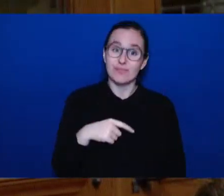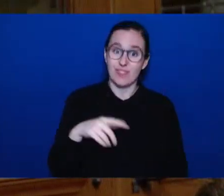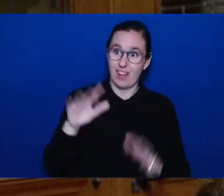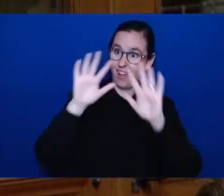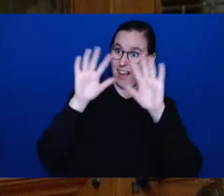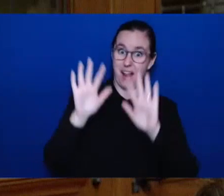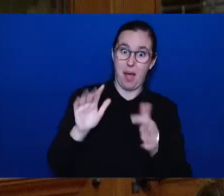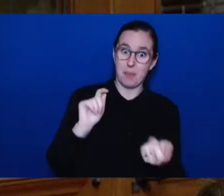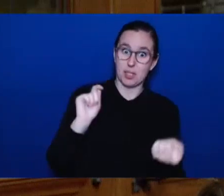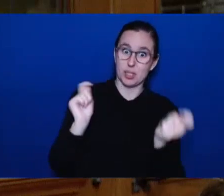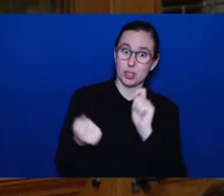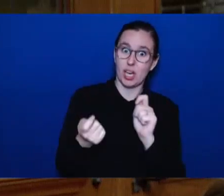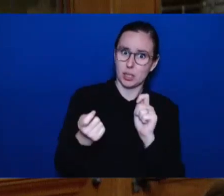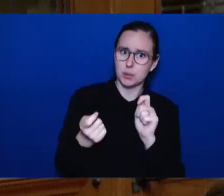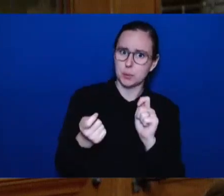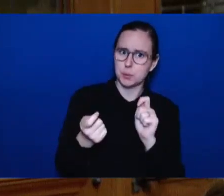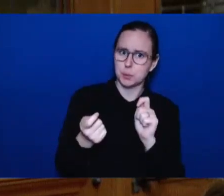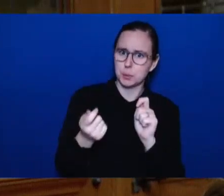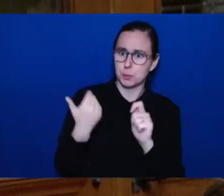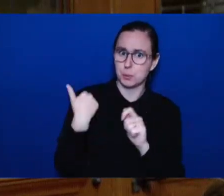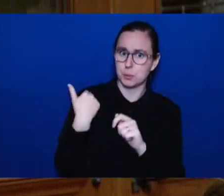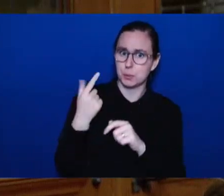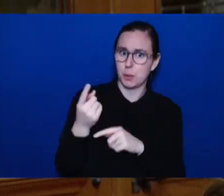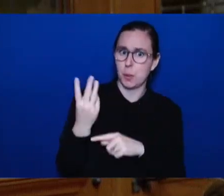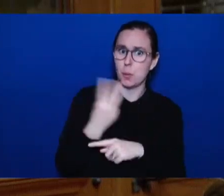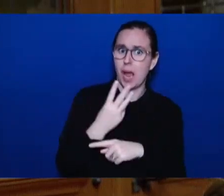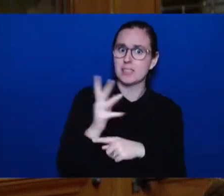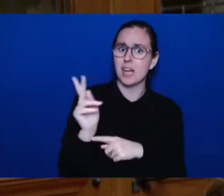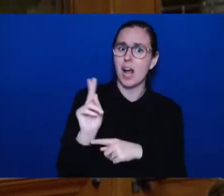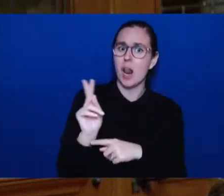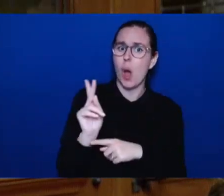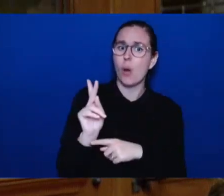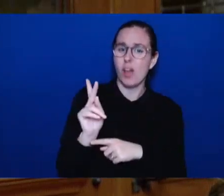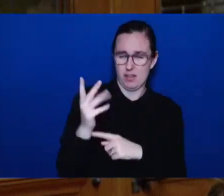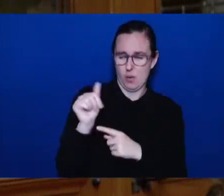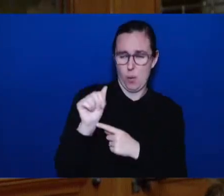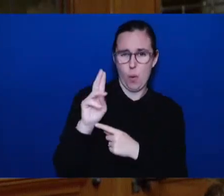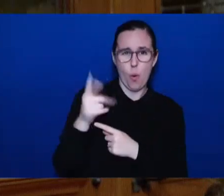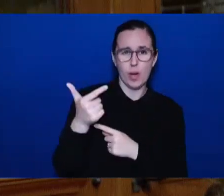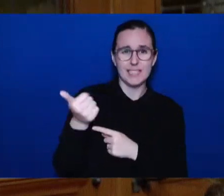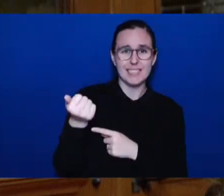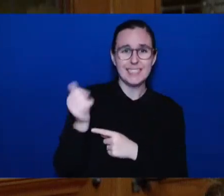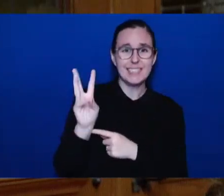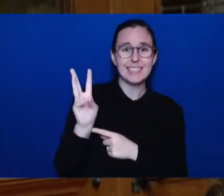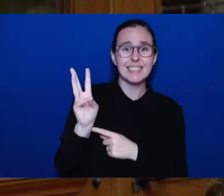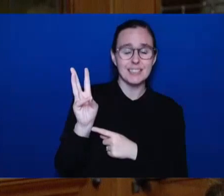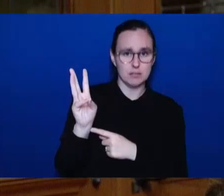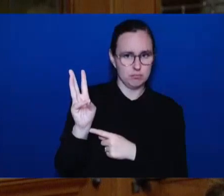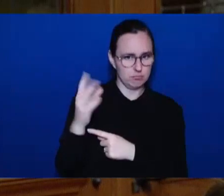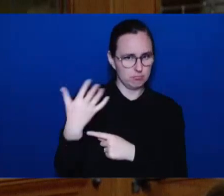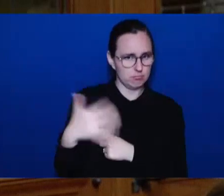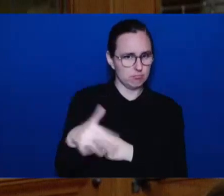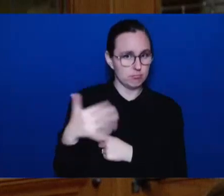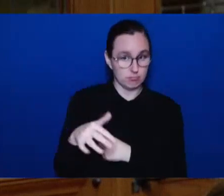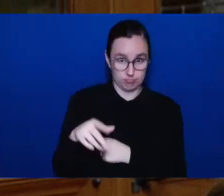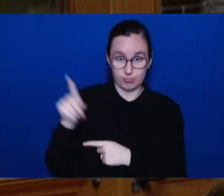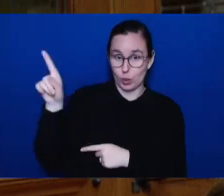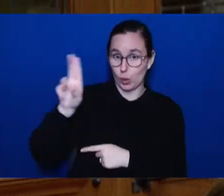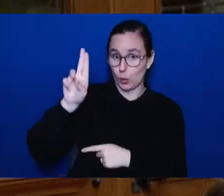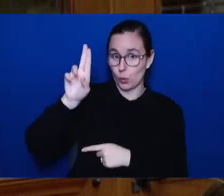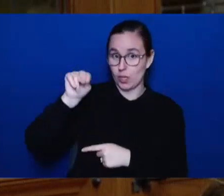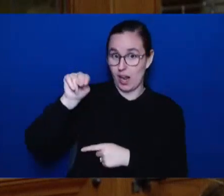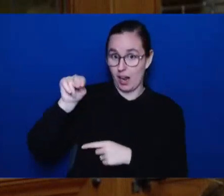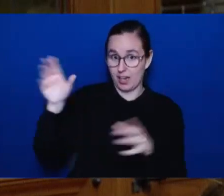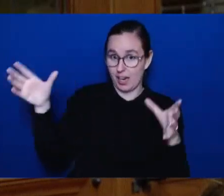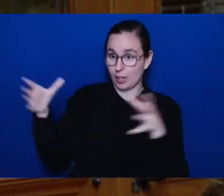Those were the words spoken by West Kelowna Fire Chief Jason Brolund at the United Nations recently. Firefighters in BC are now battling blazes,